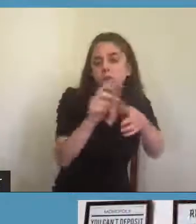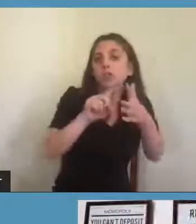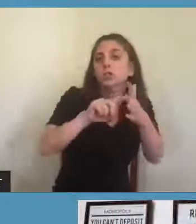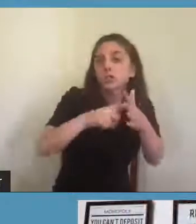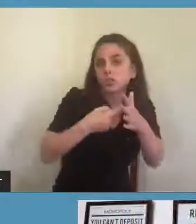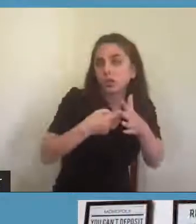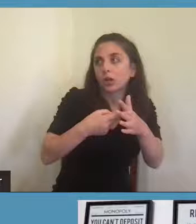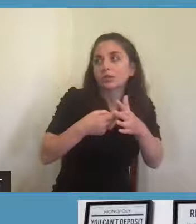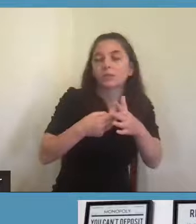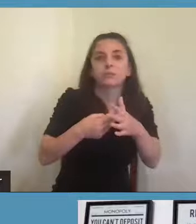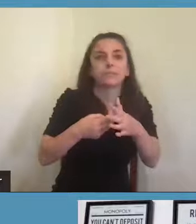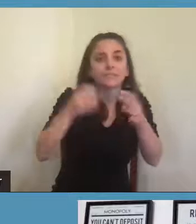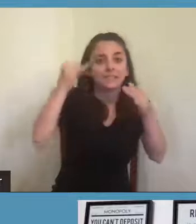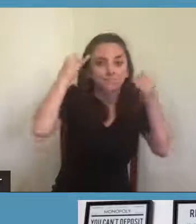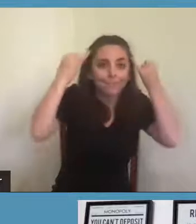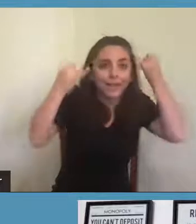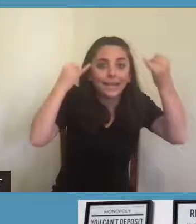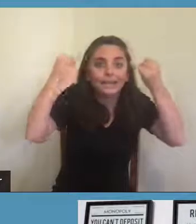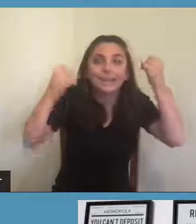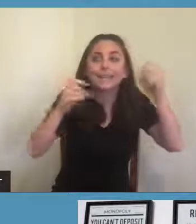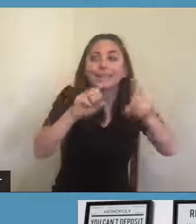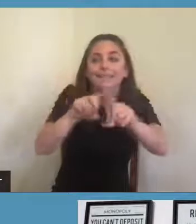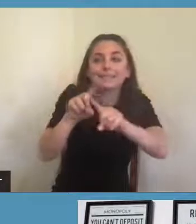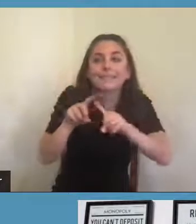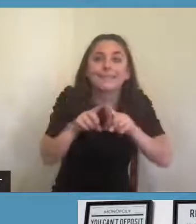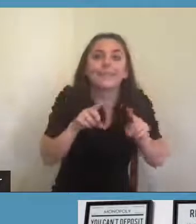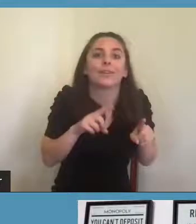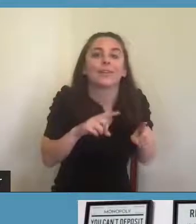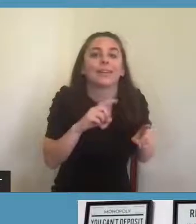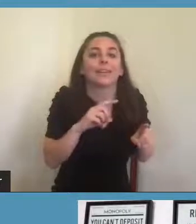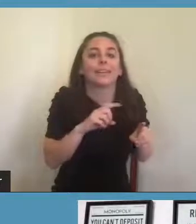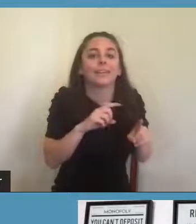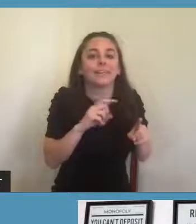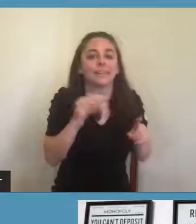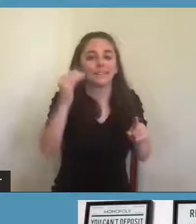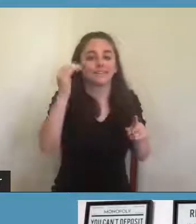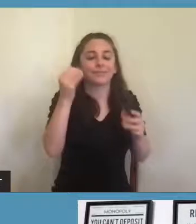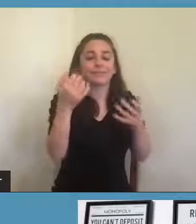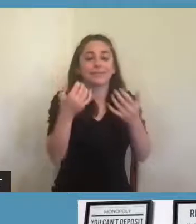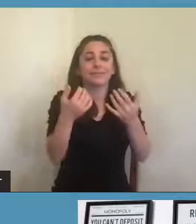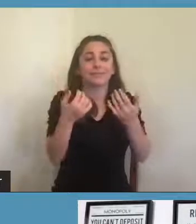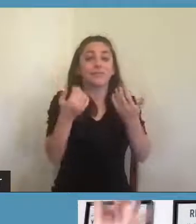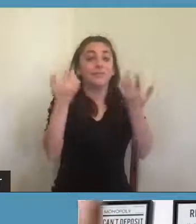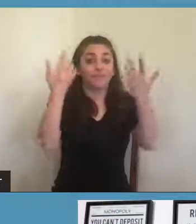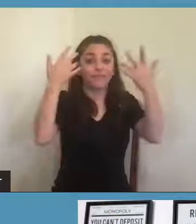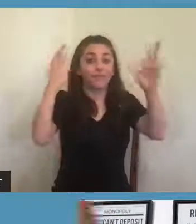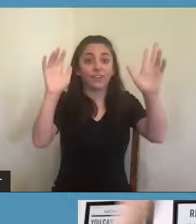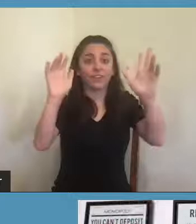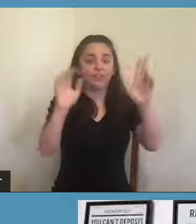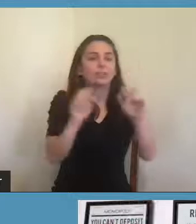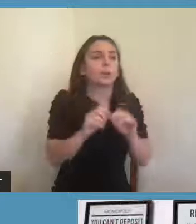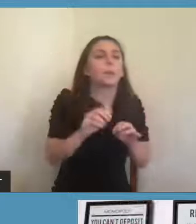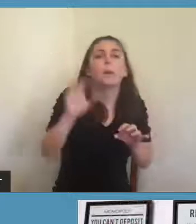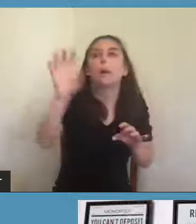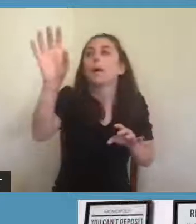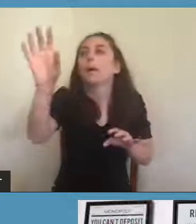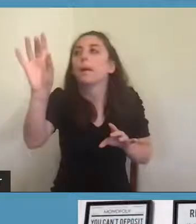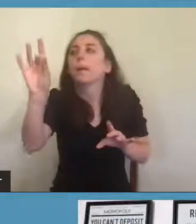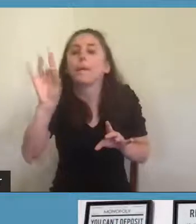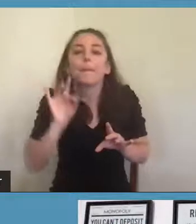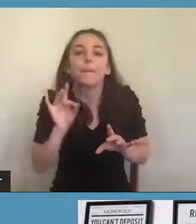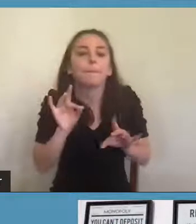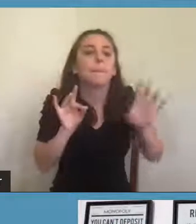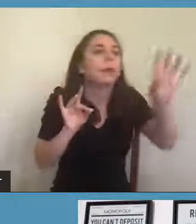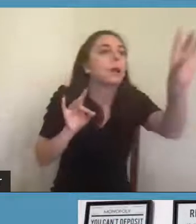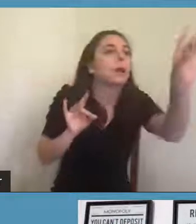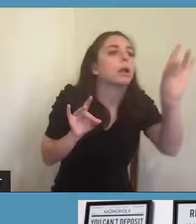already kind of being thrown on the wall like spaghetti. And then I'm saying, okay, I will take that piece of spaghetti and that piece of spaghetti